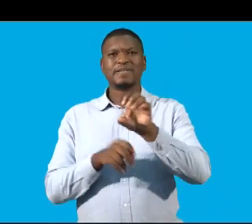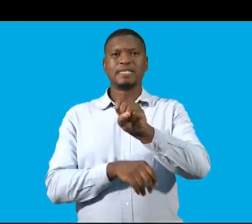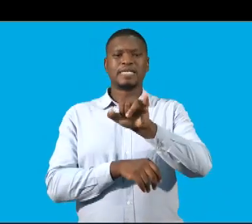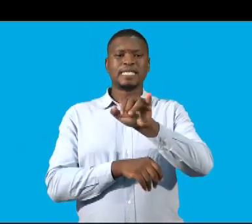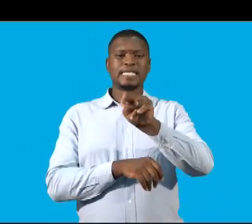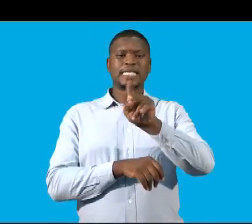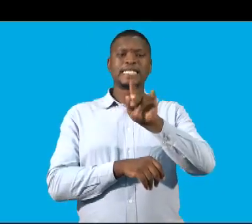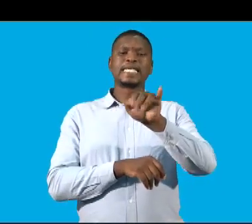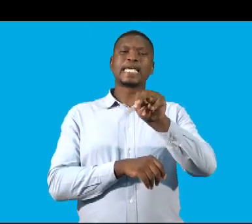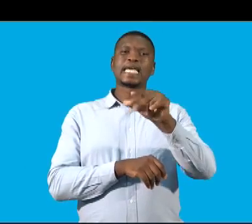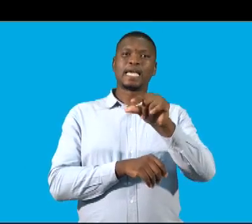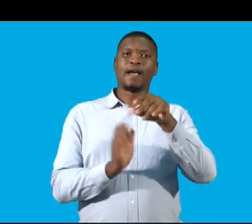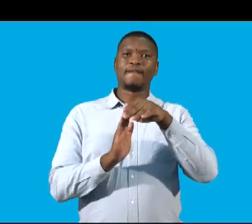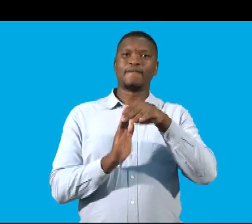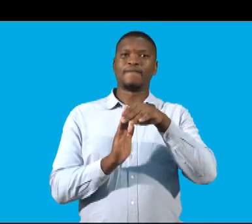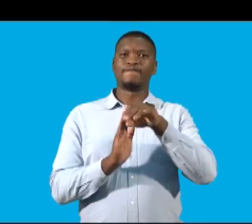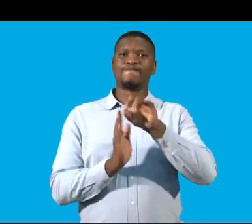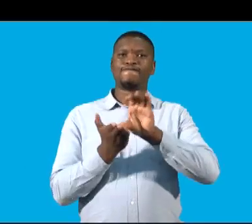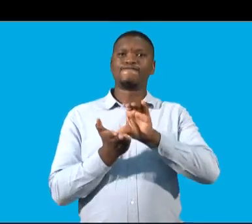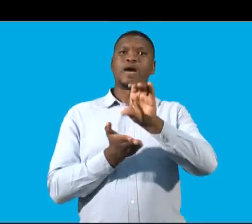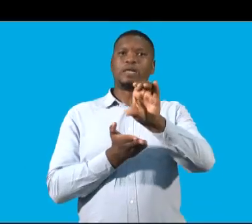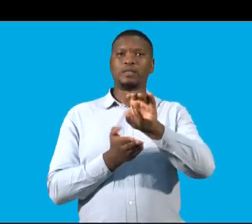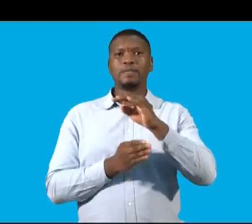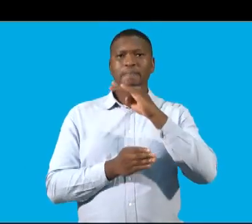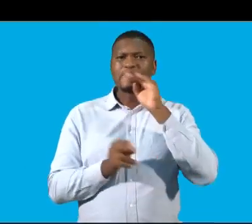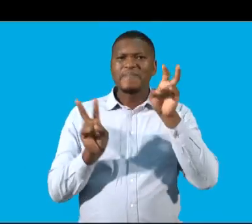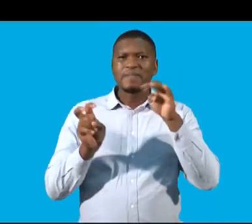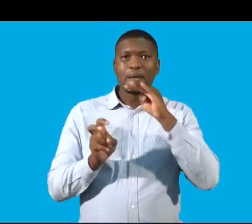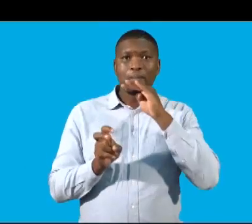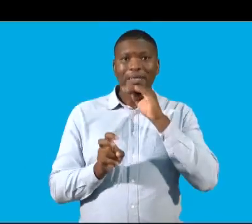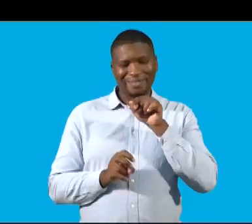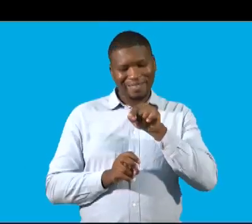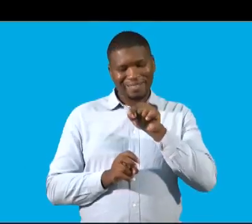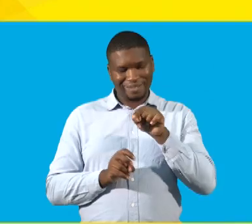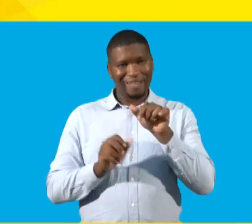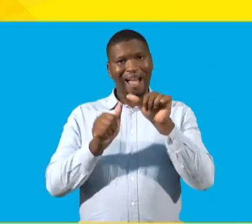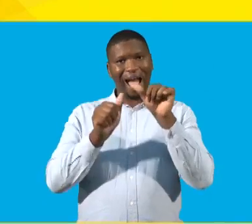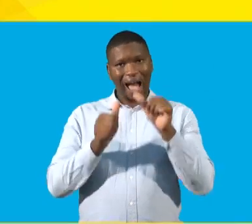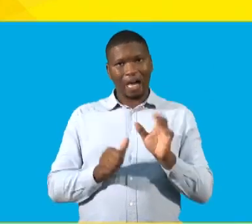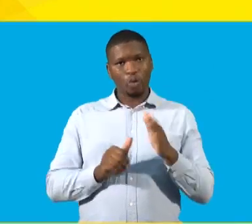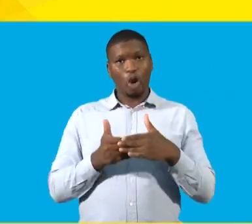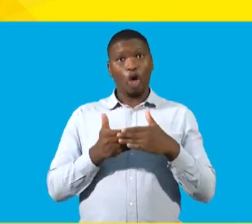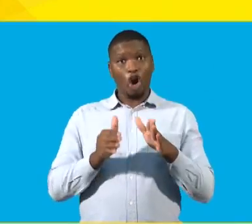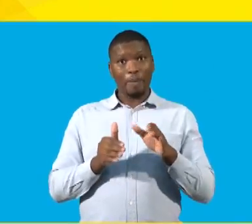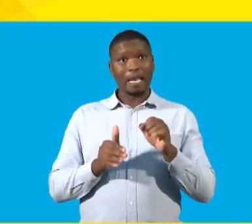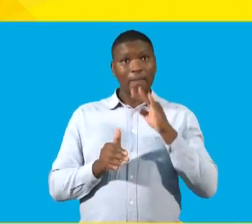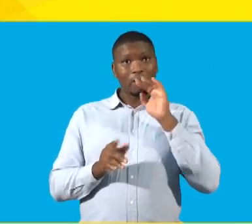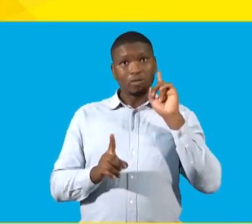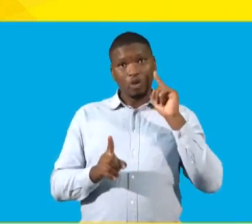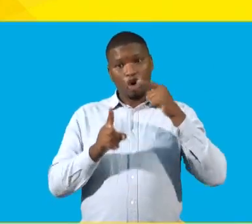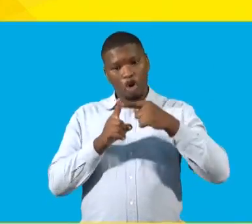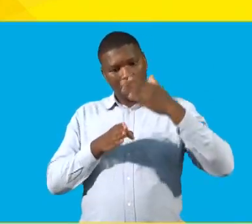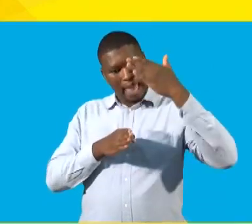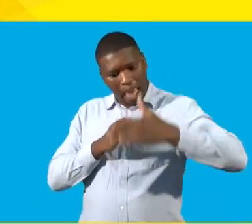sinking fund. Now, what is a sinking fund? A sinking fund is an account that will be opened to make sure that at the